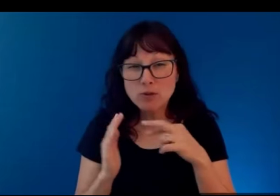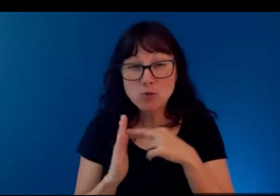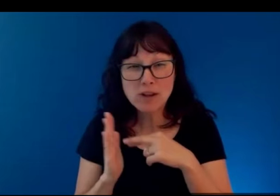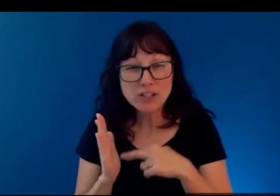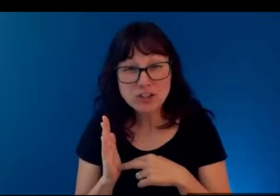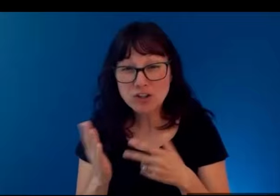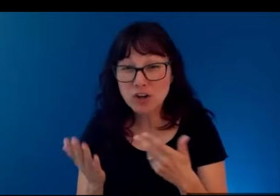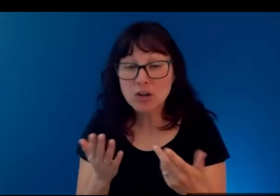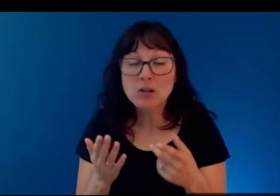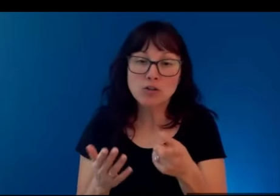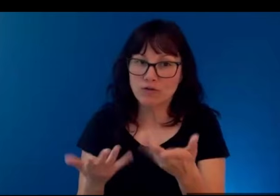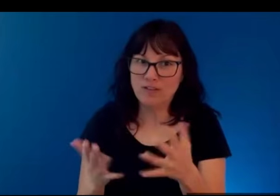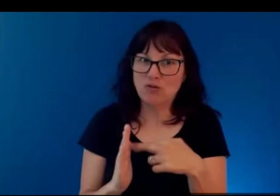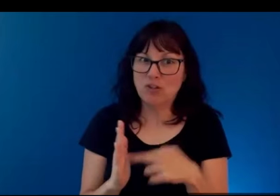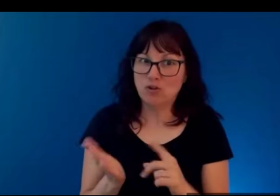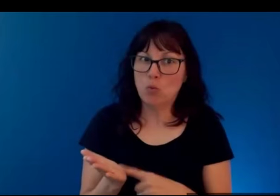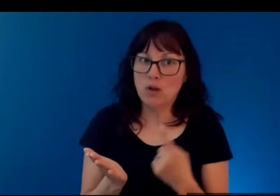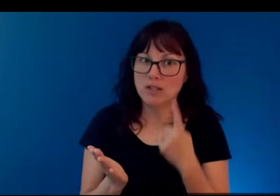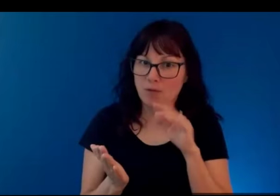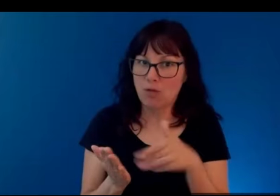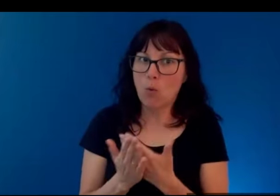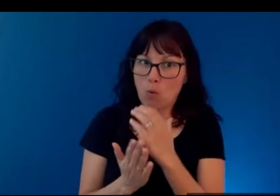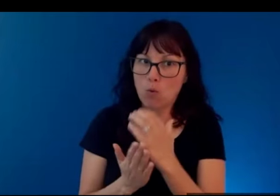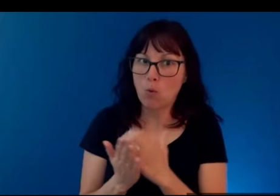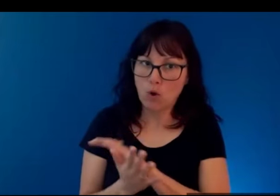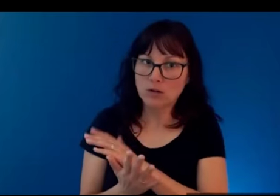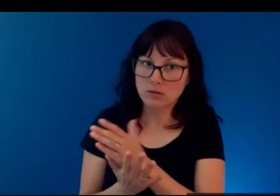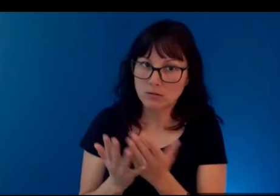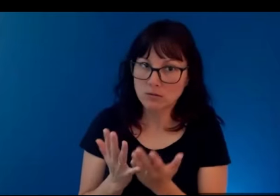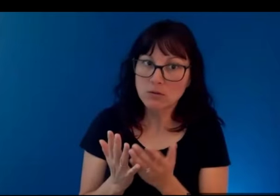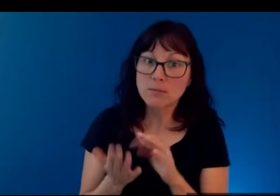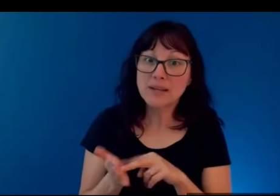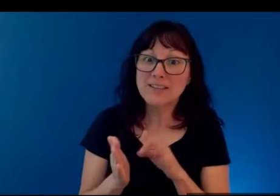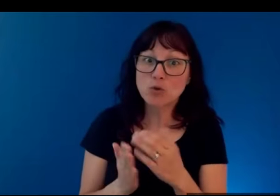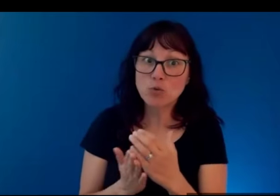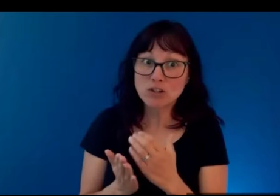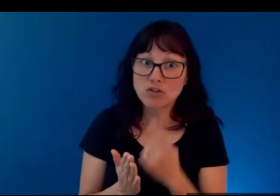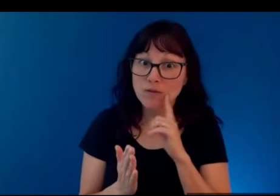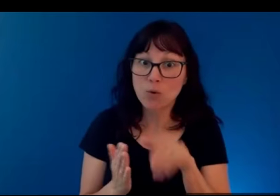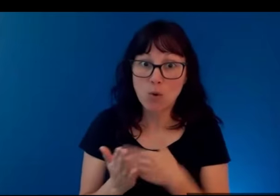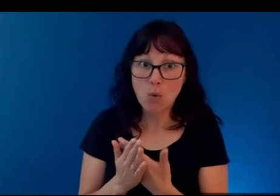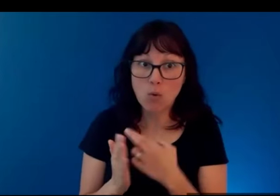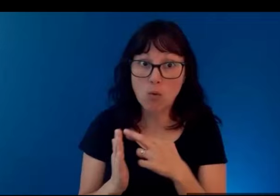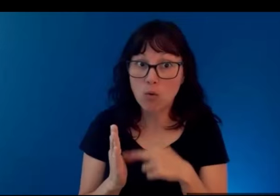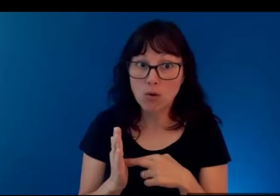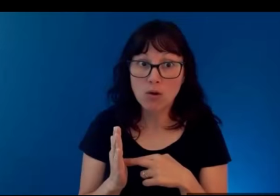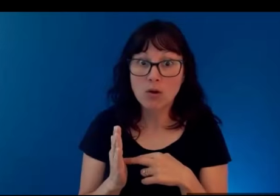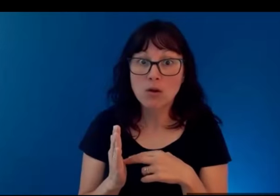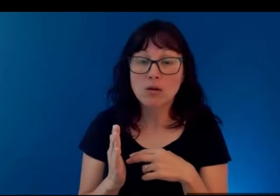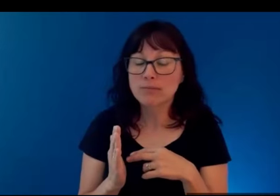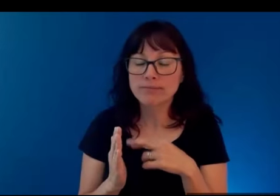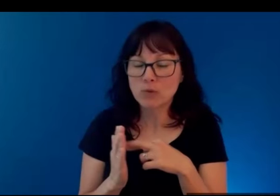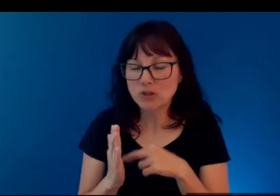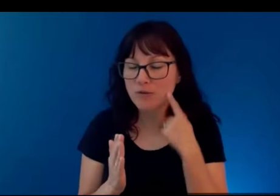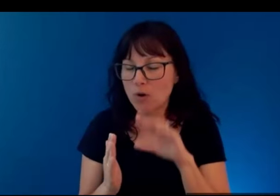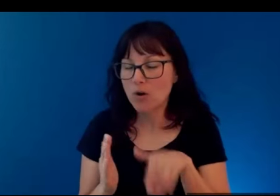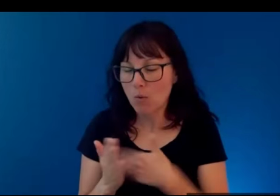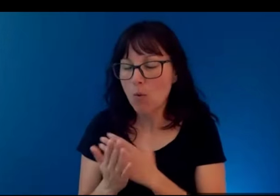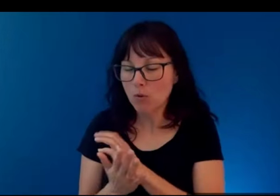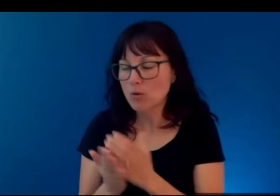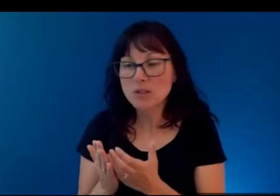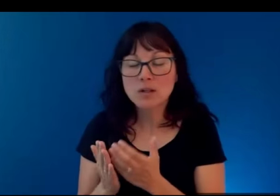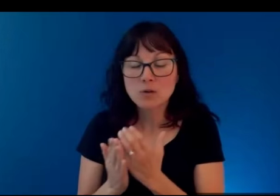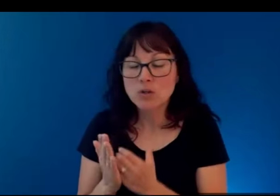register? You've registered once for this whole course. So if you're registered for the whole course, you don't have to register again.